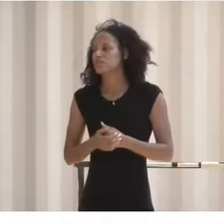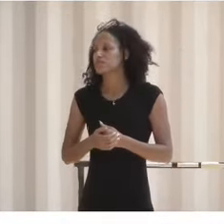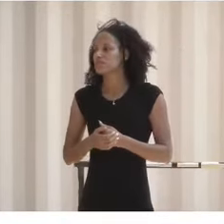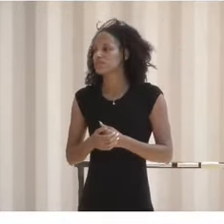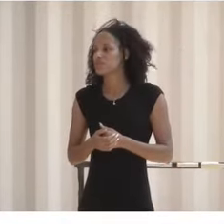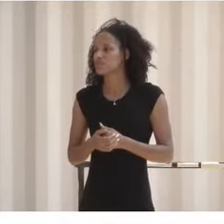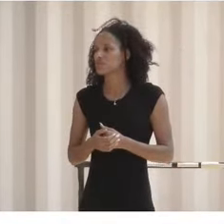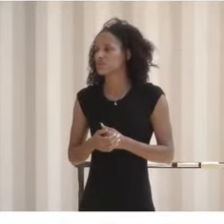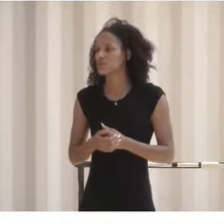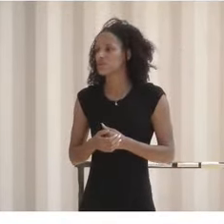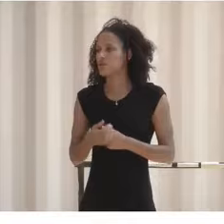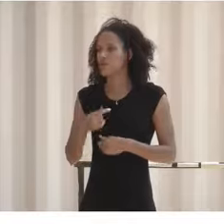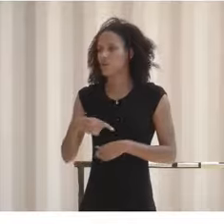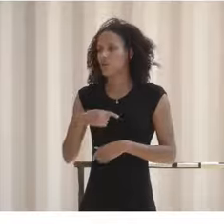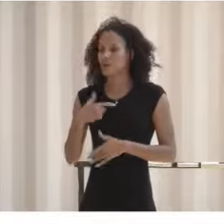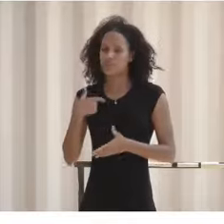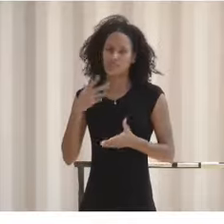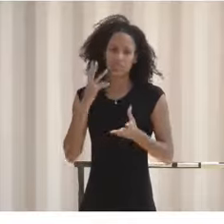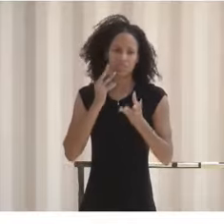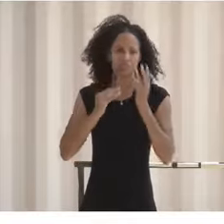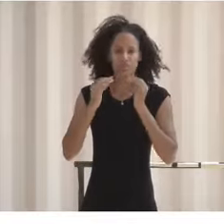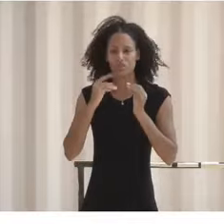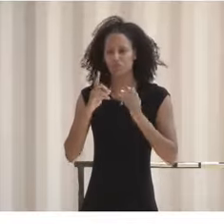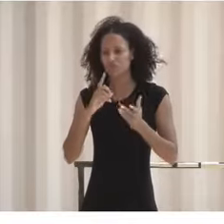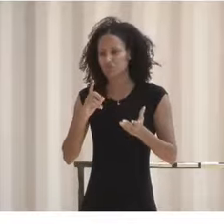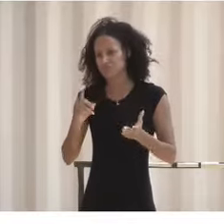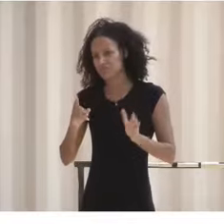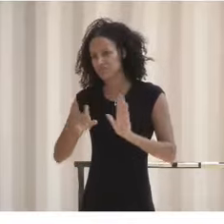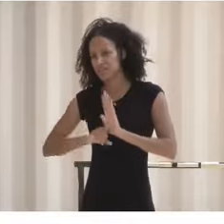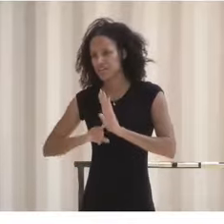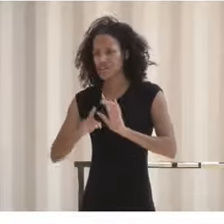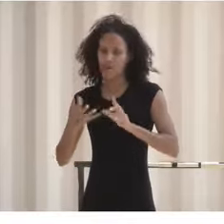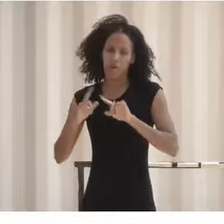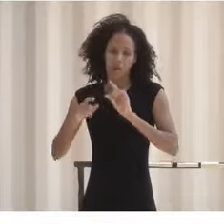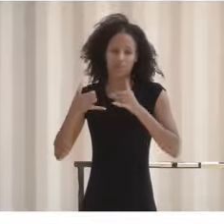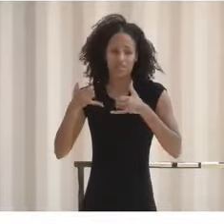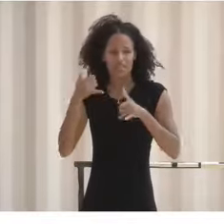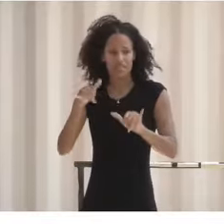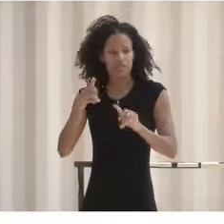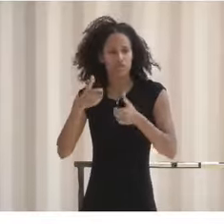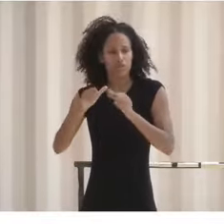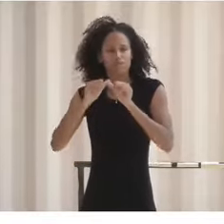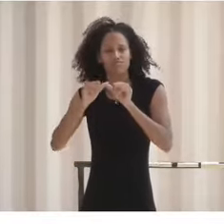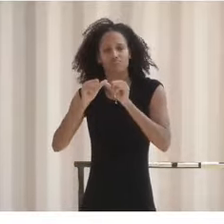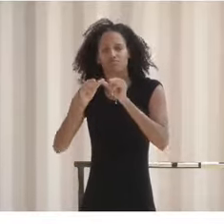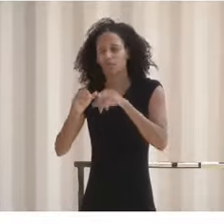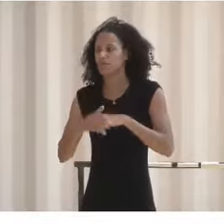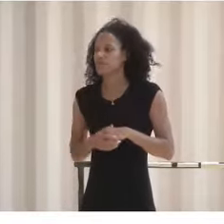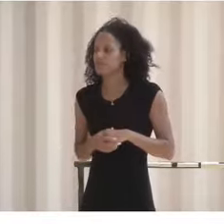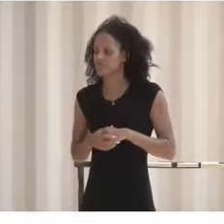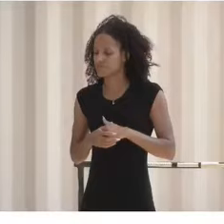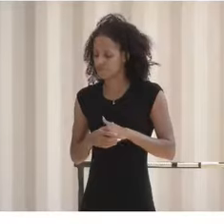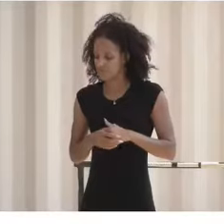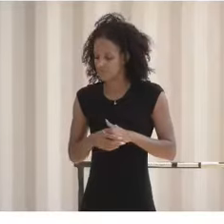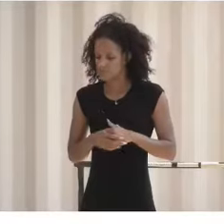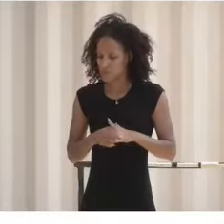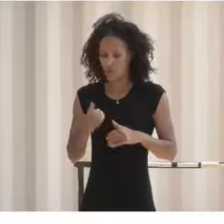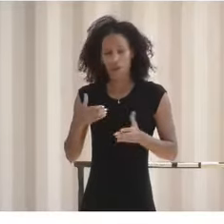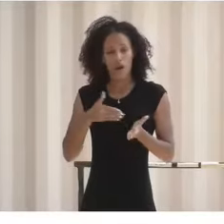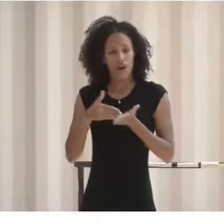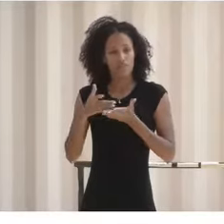we are expert in exhausting rather than sustaining. All too often, development